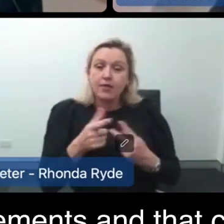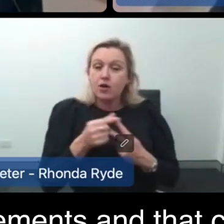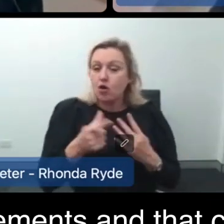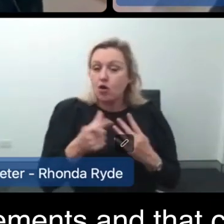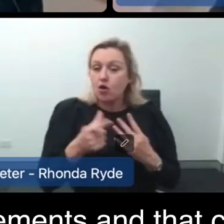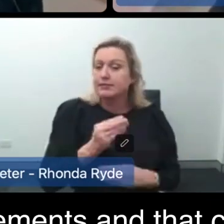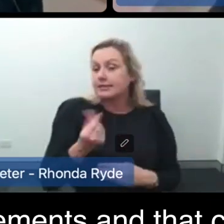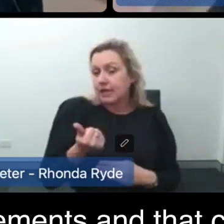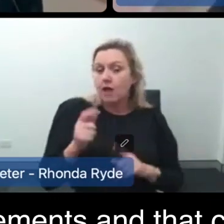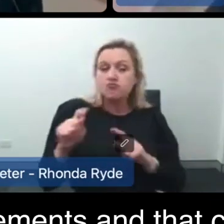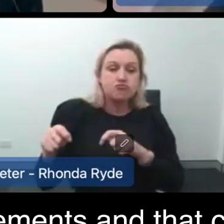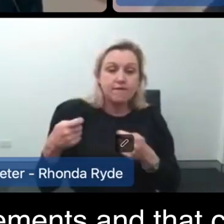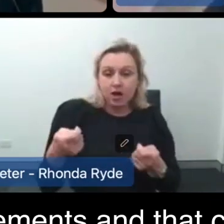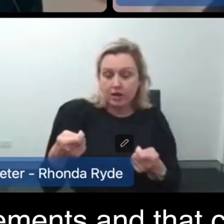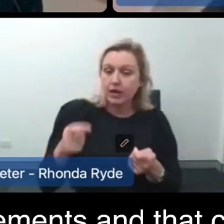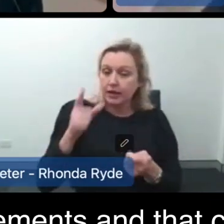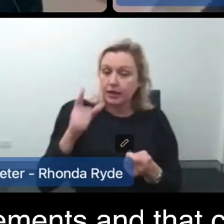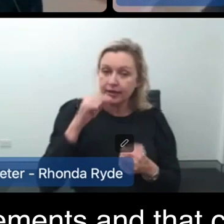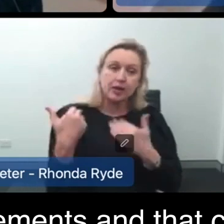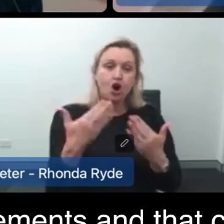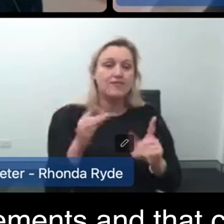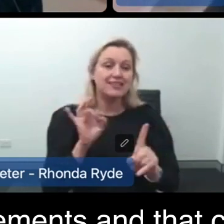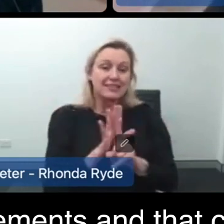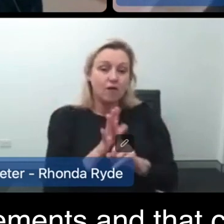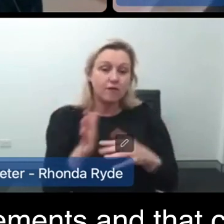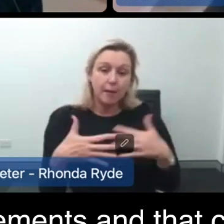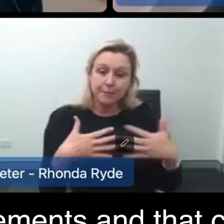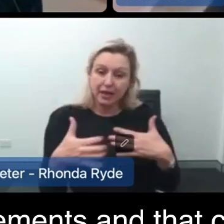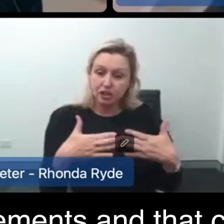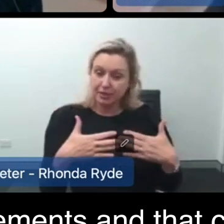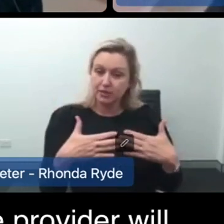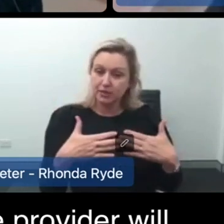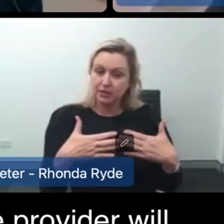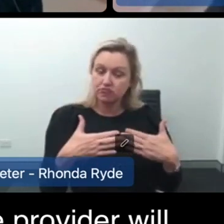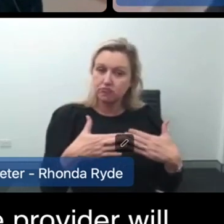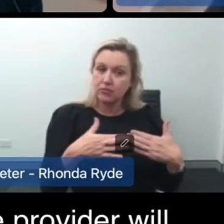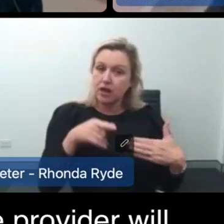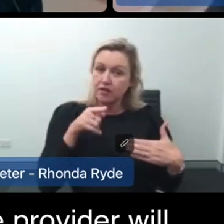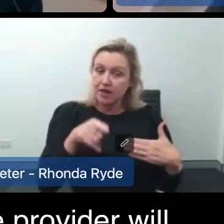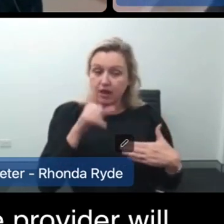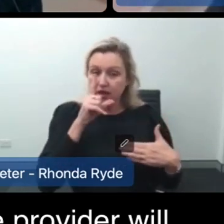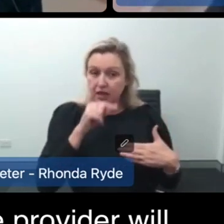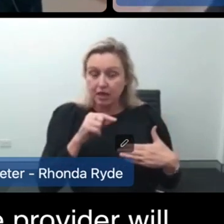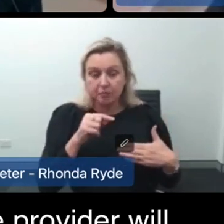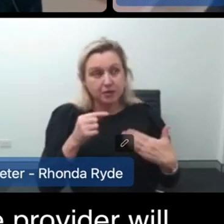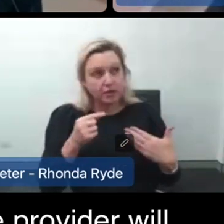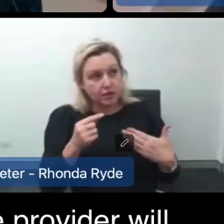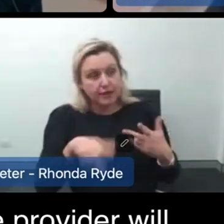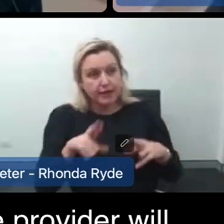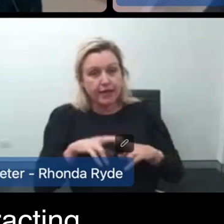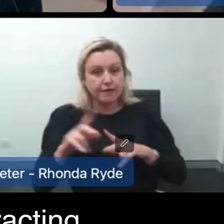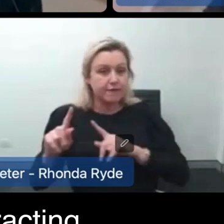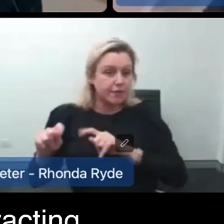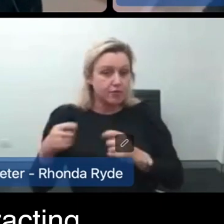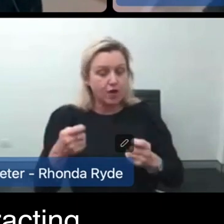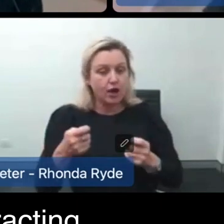providers will offer self-management arrangements, and that can be a situation where the provider